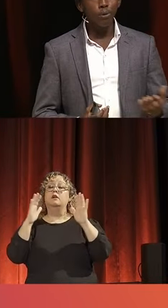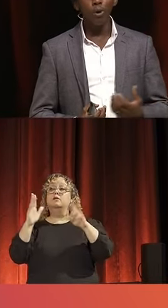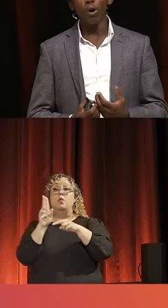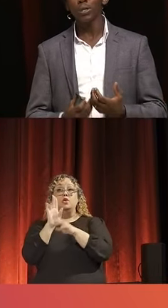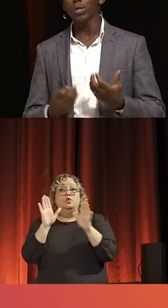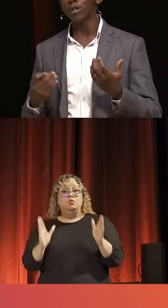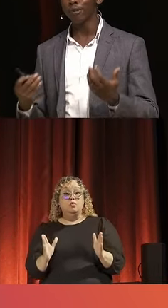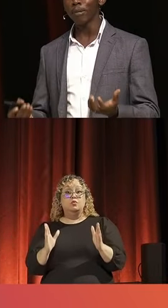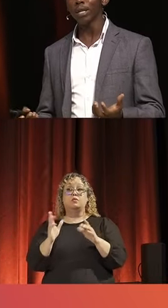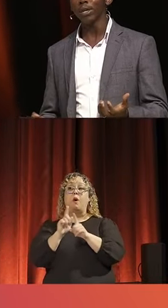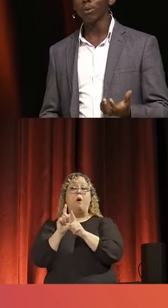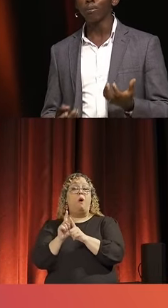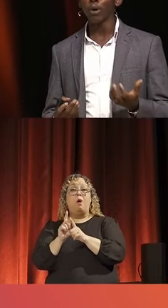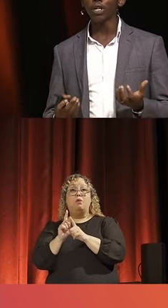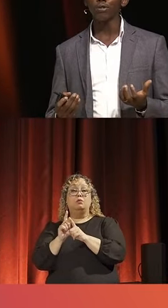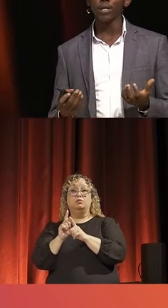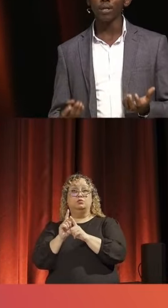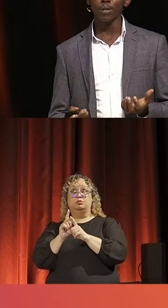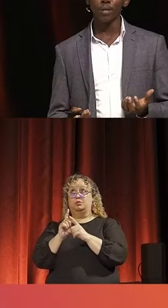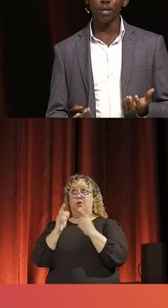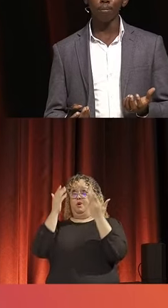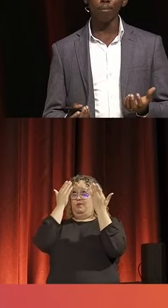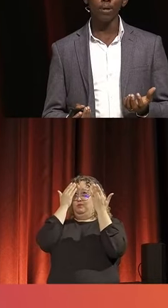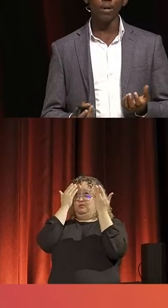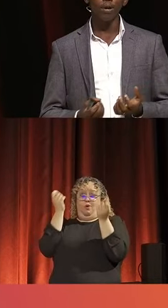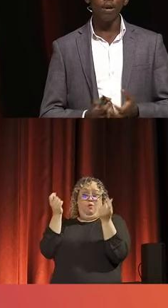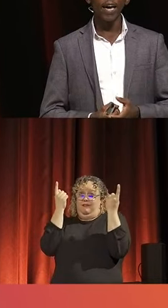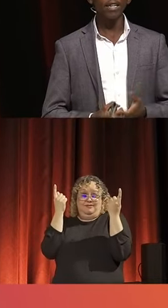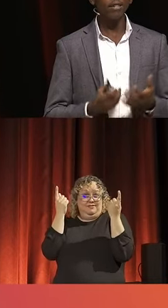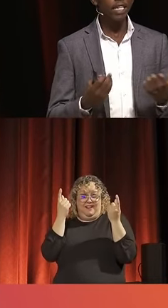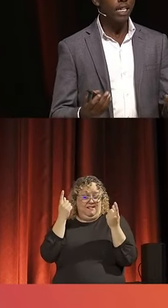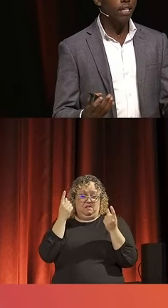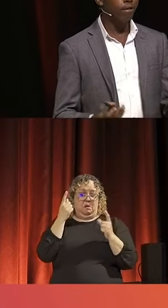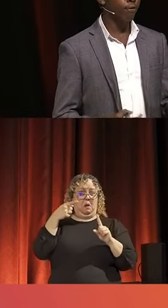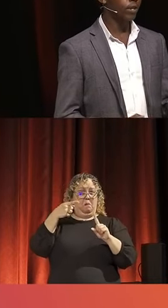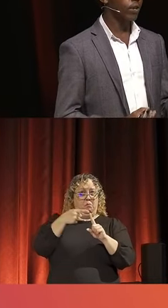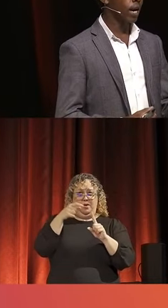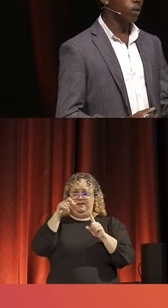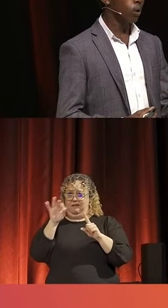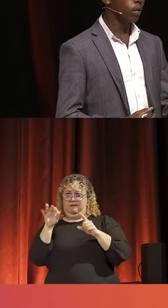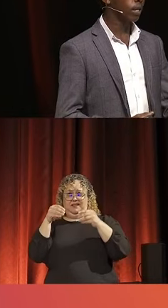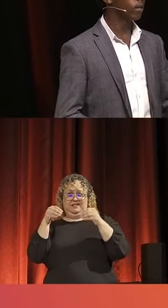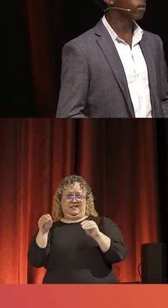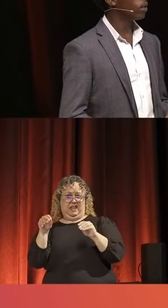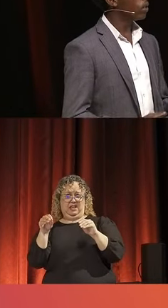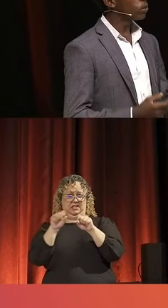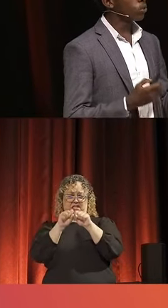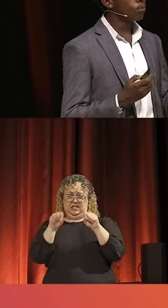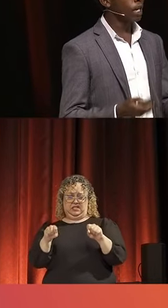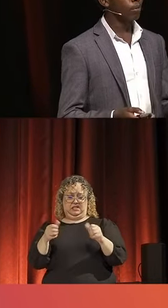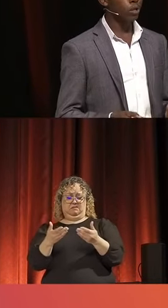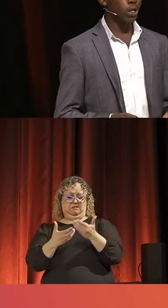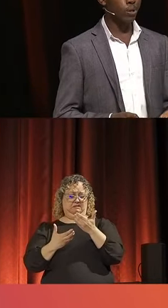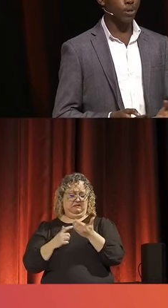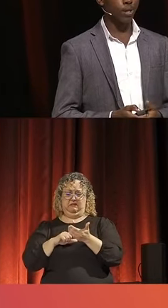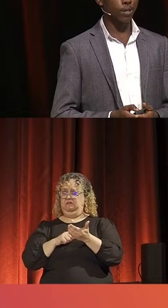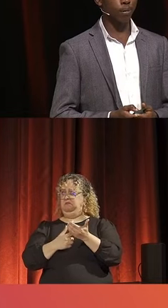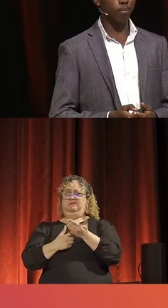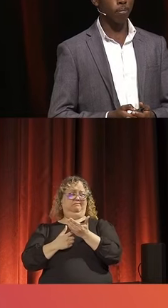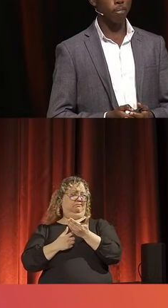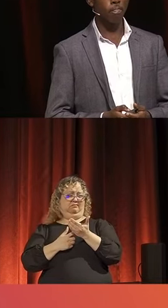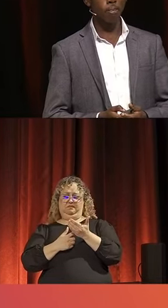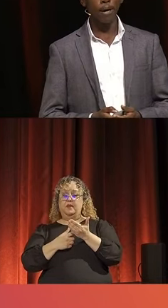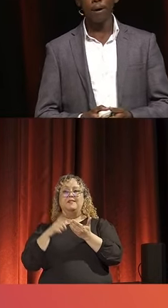Users were also not familiar with a point-of-sale system, and they needed further hand-holding to be able to use the